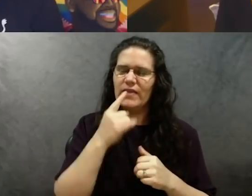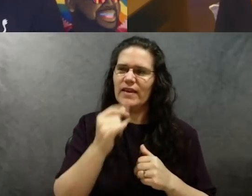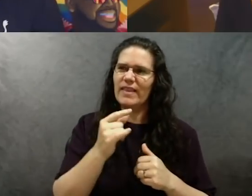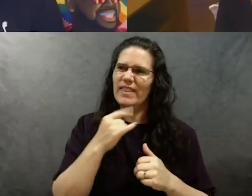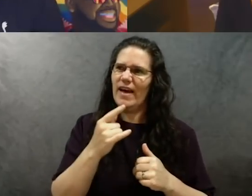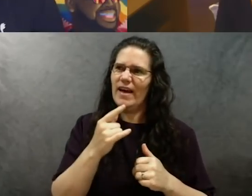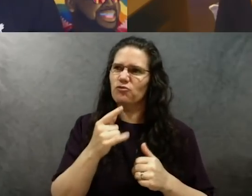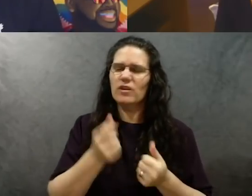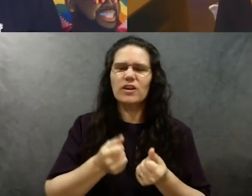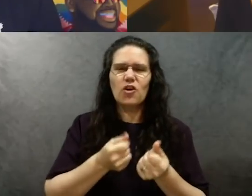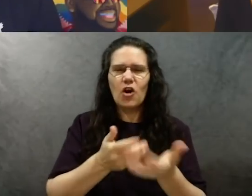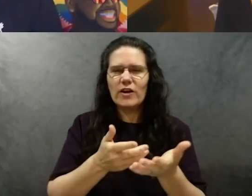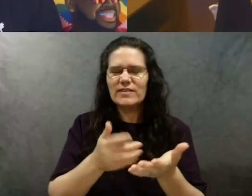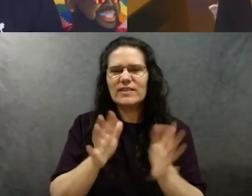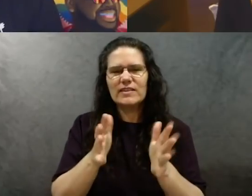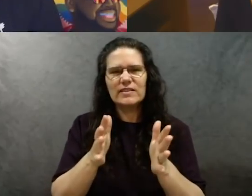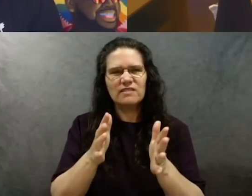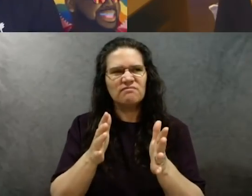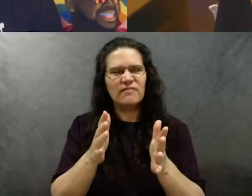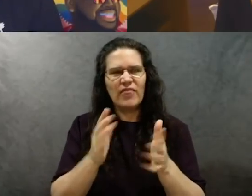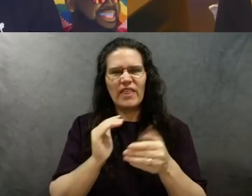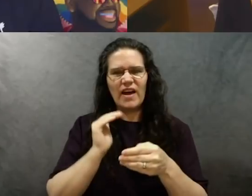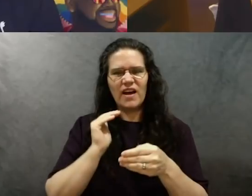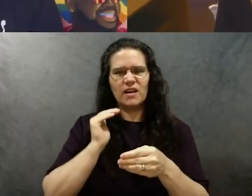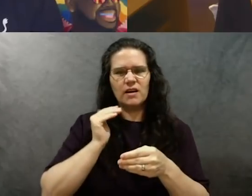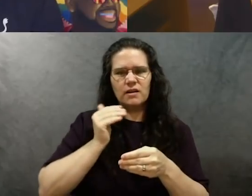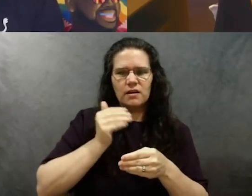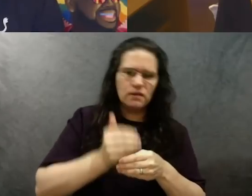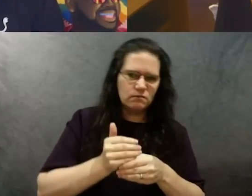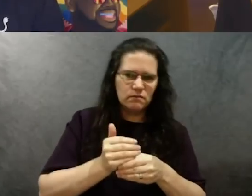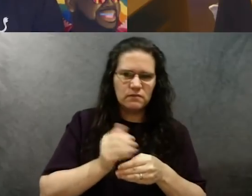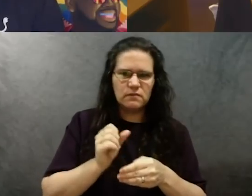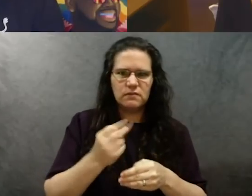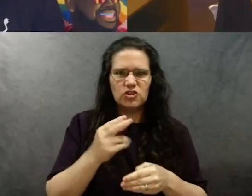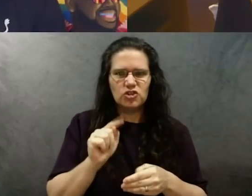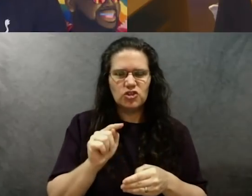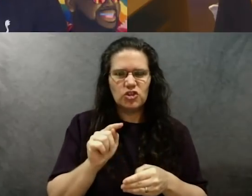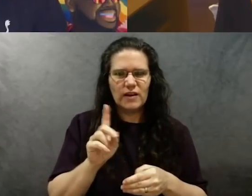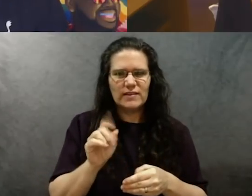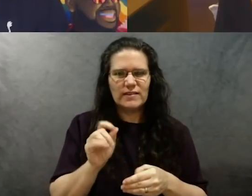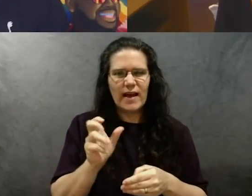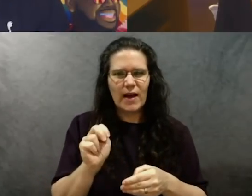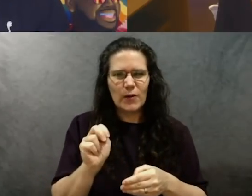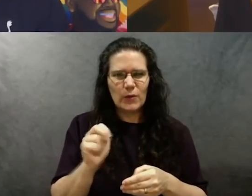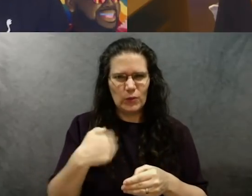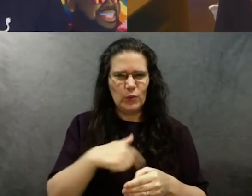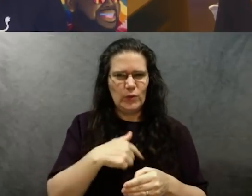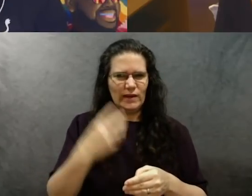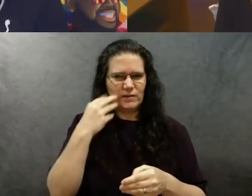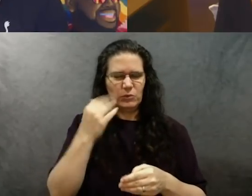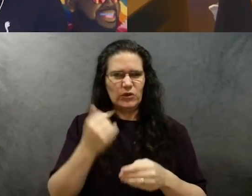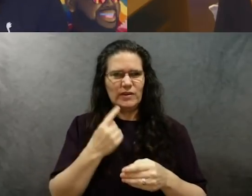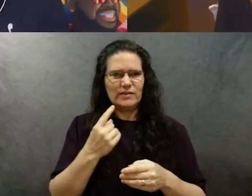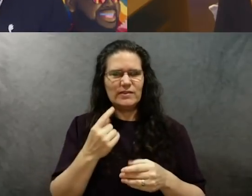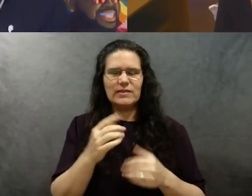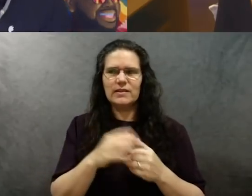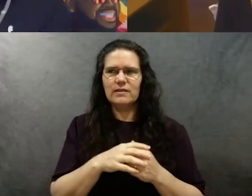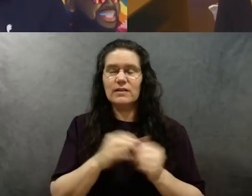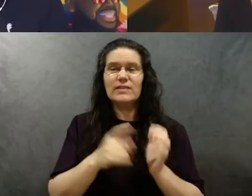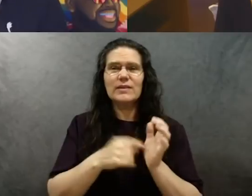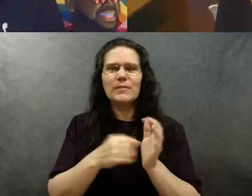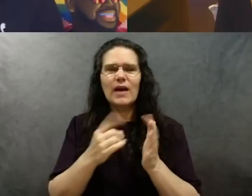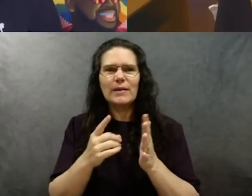down that many of us may be experiencing. And it also tends to feed into or express itself as like